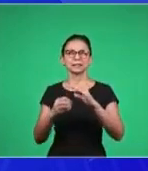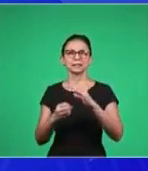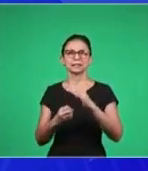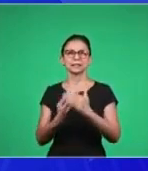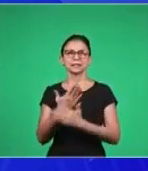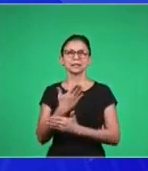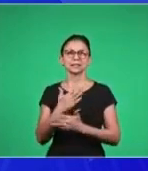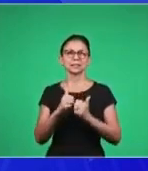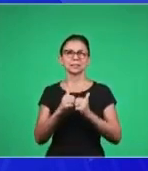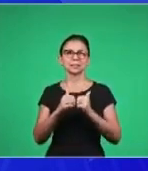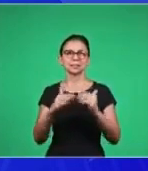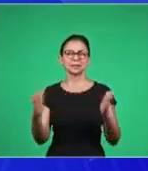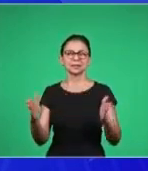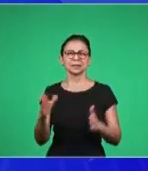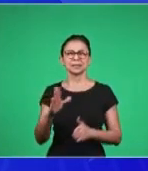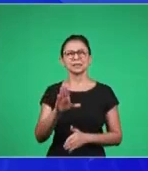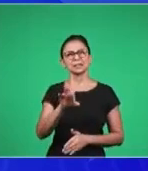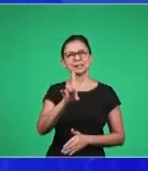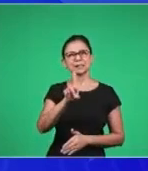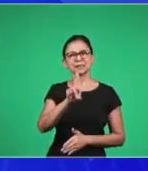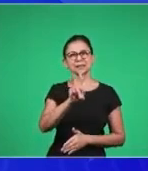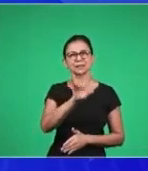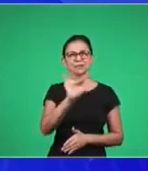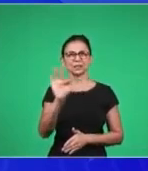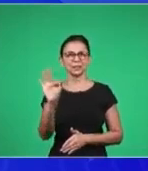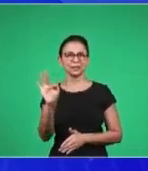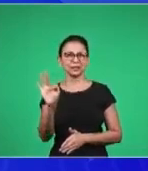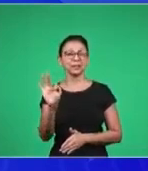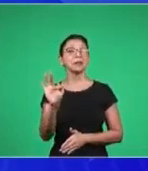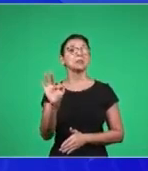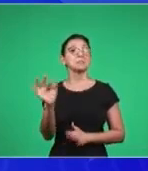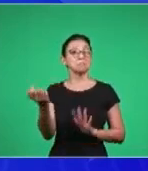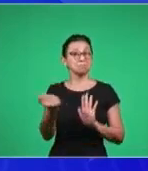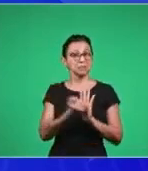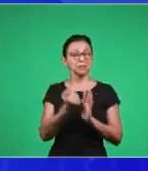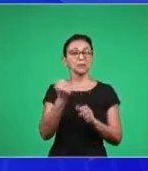churches in Brasilia,